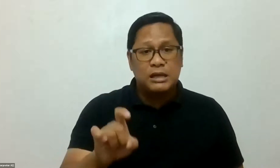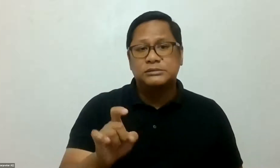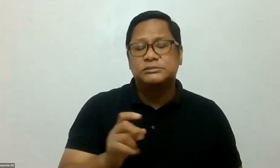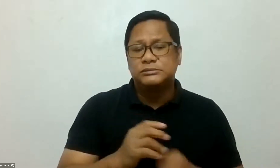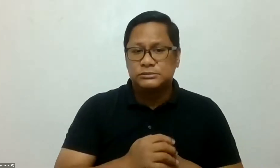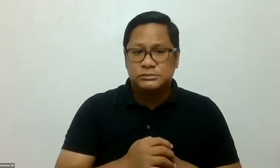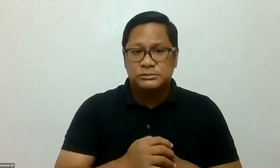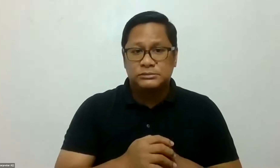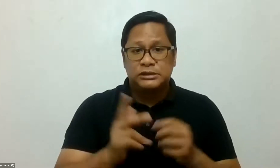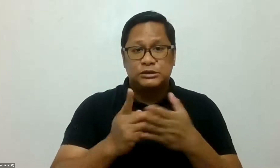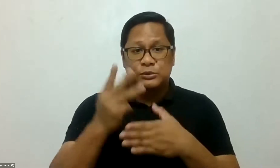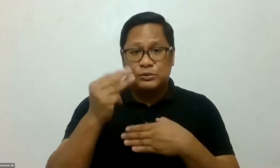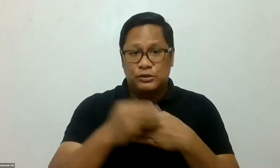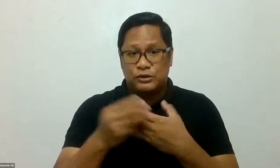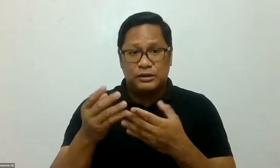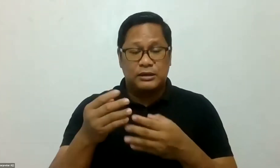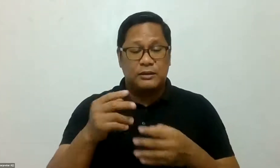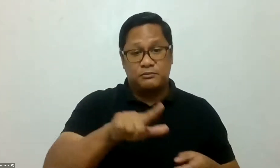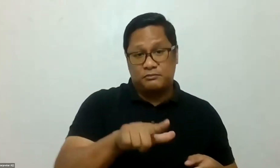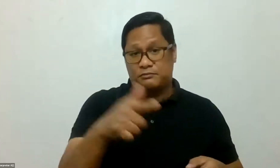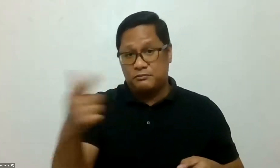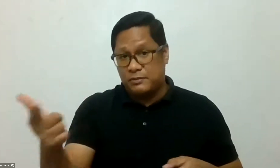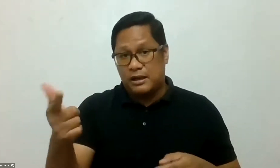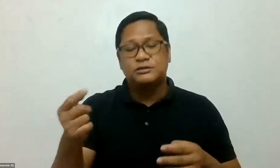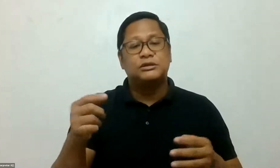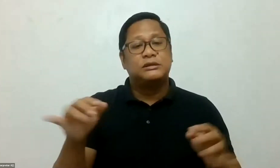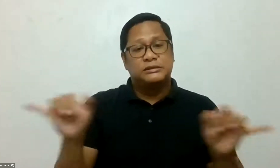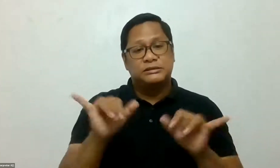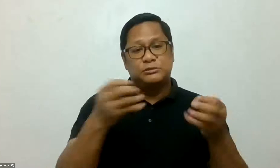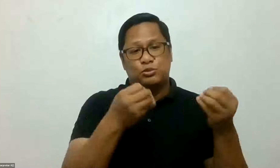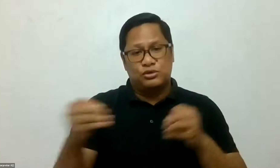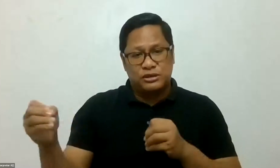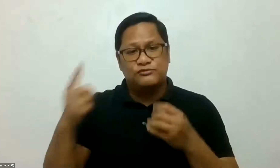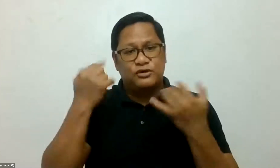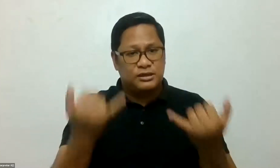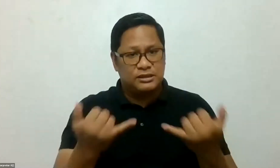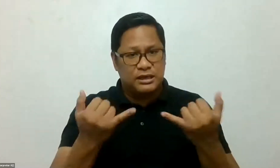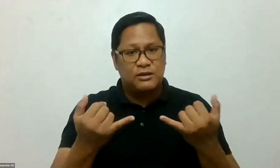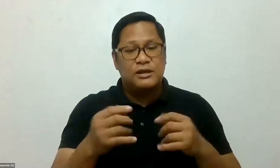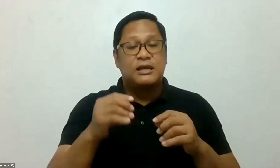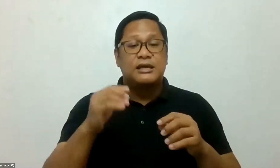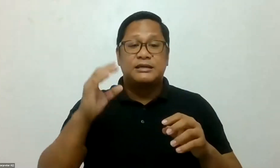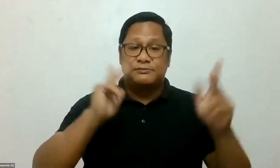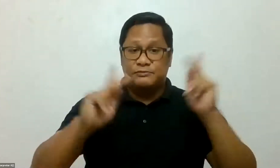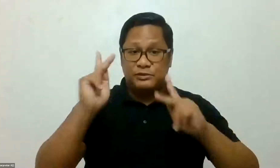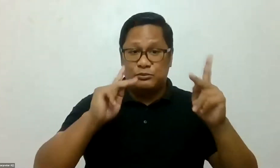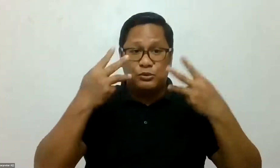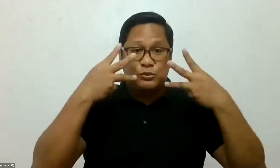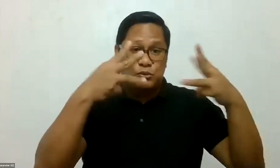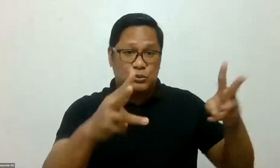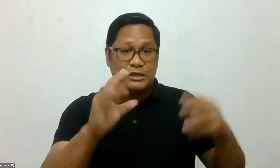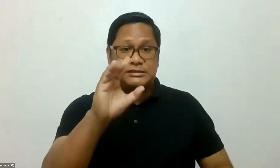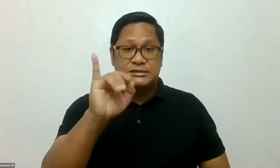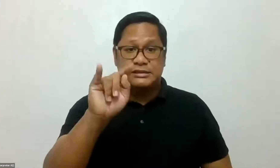the program on to one of our co-organizers, our partners for this event, Citizen Watch, who's represented here today